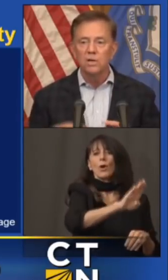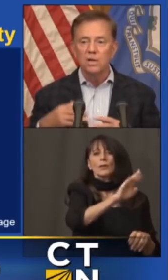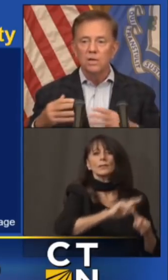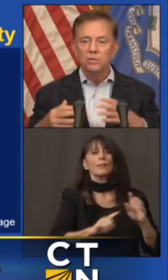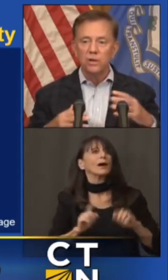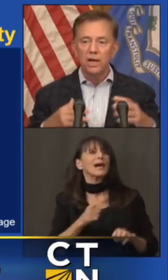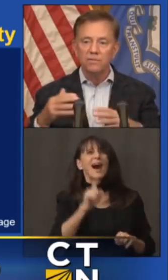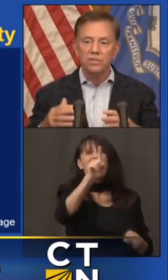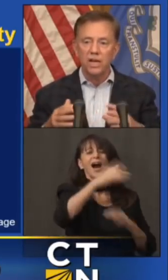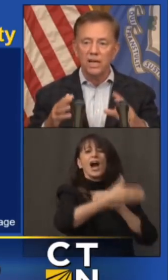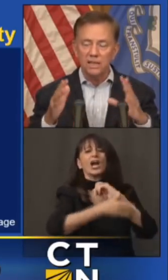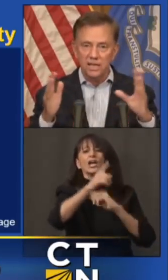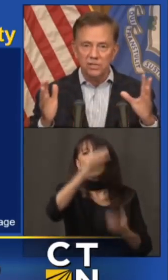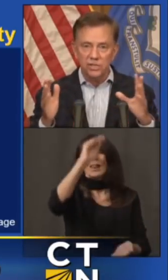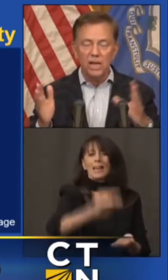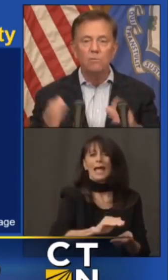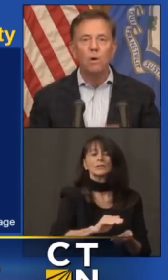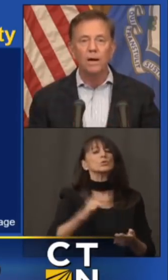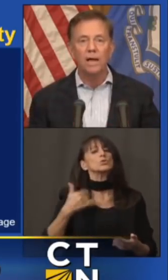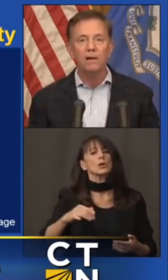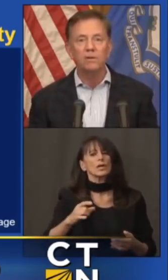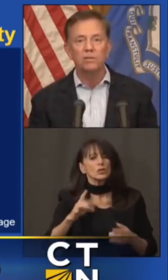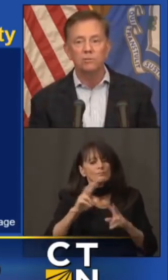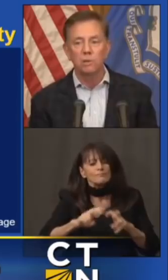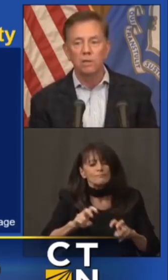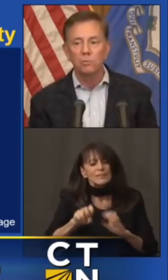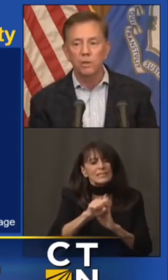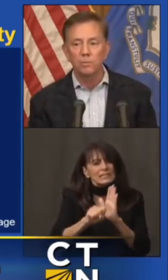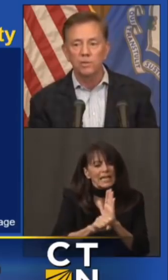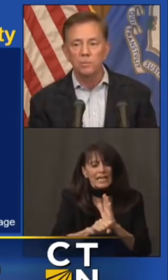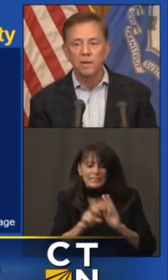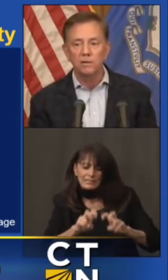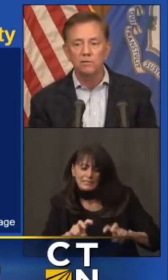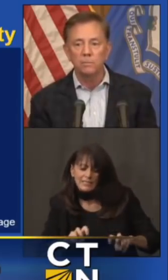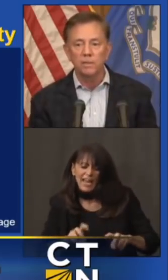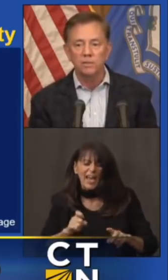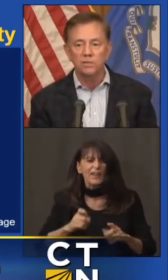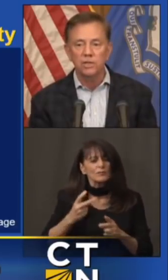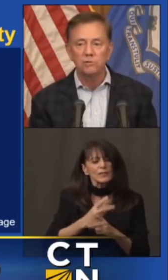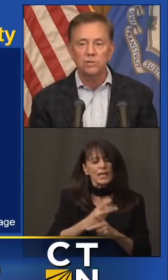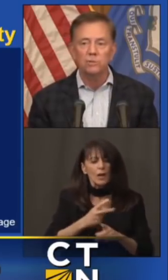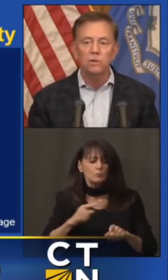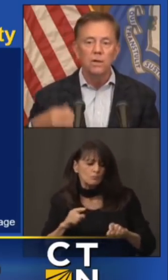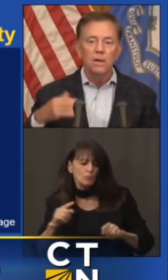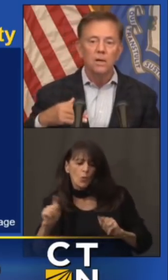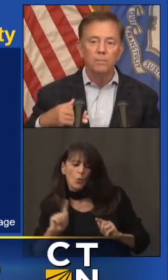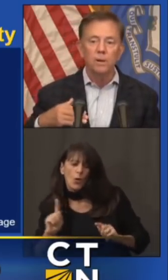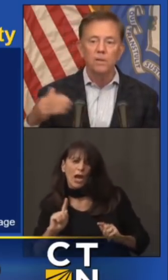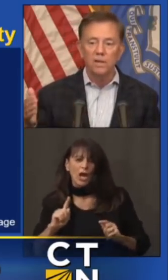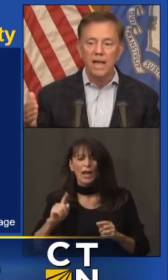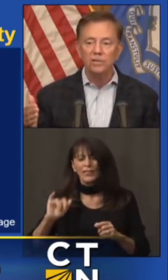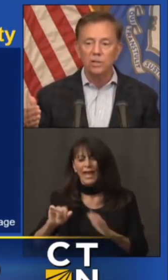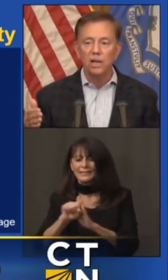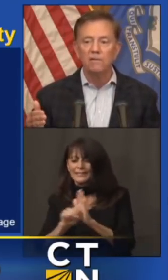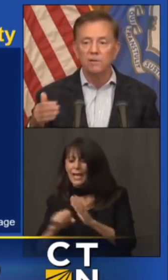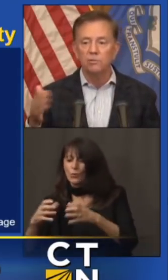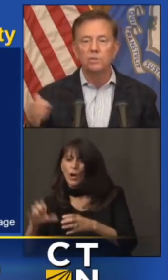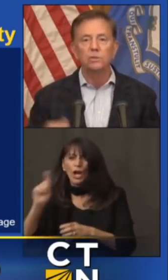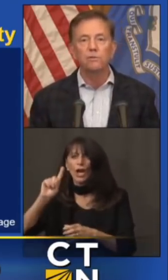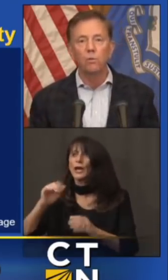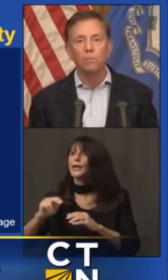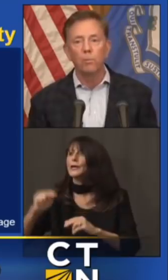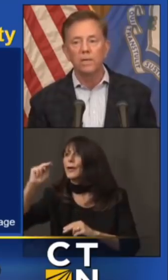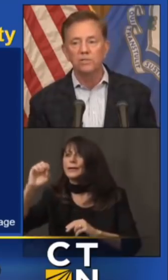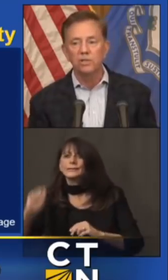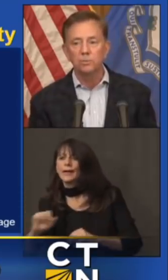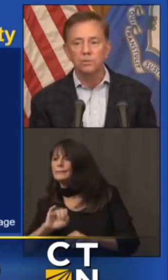Berkshires. So you have to take these statewide averages with a little bit of perspective, but it just tells you, compared to the national average, which